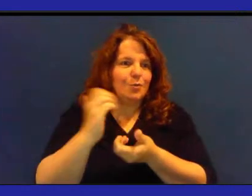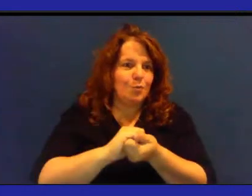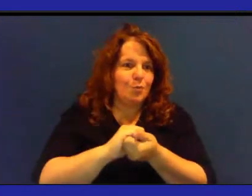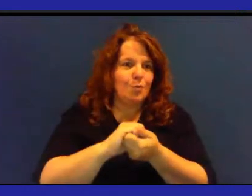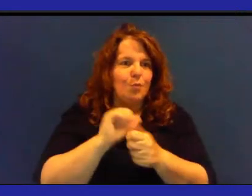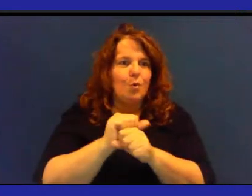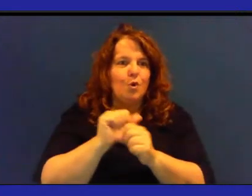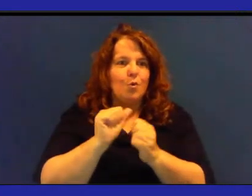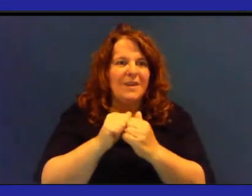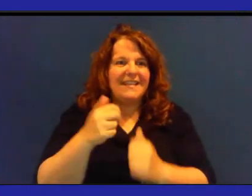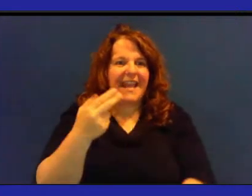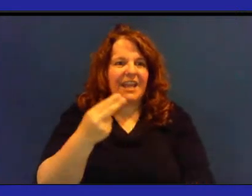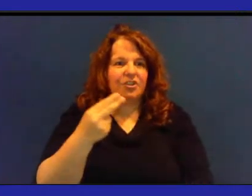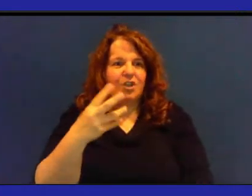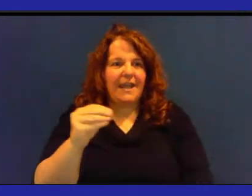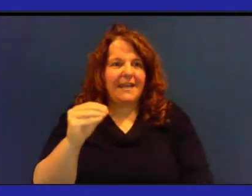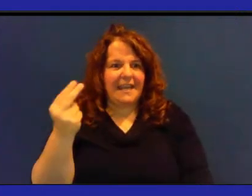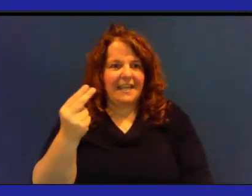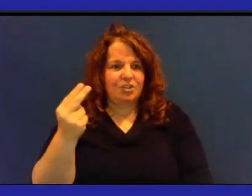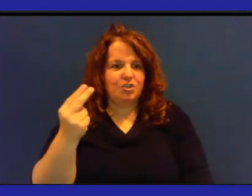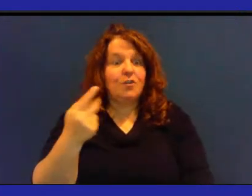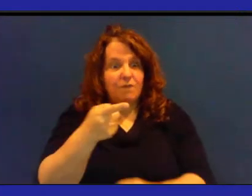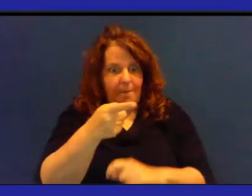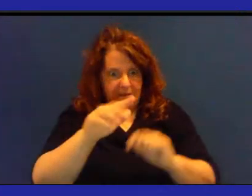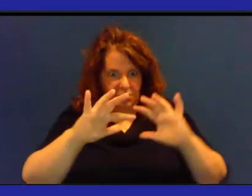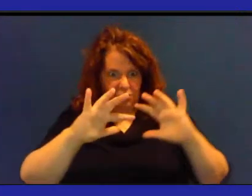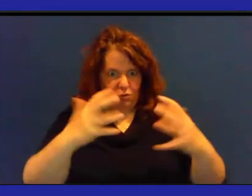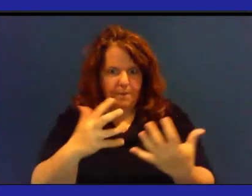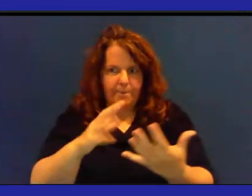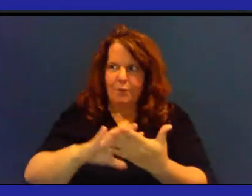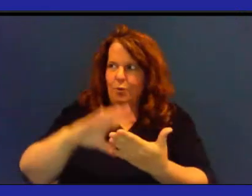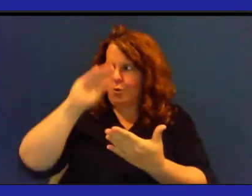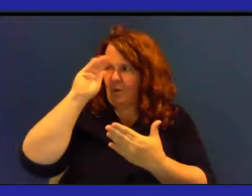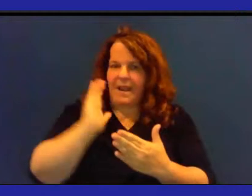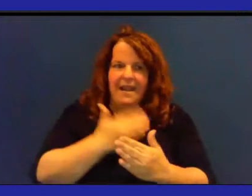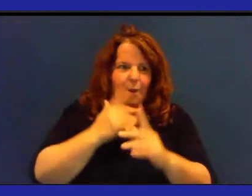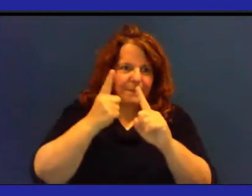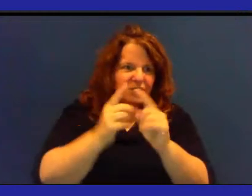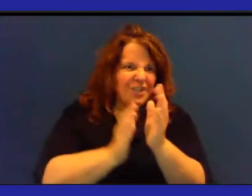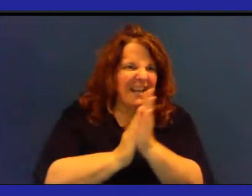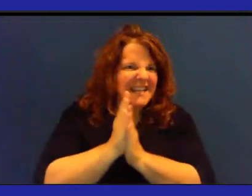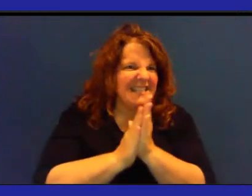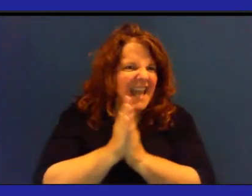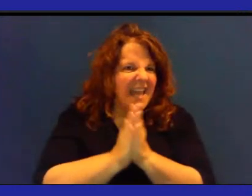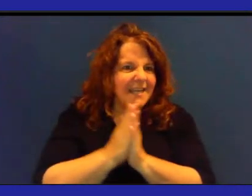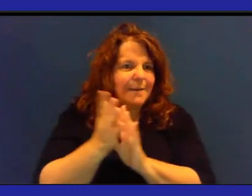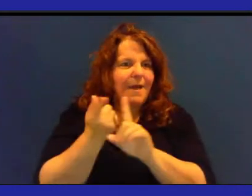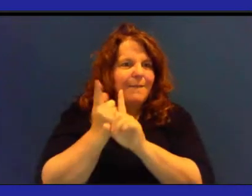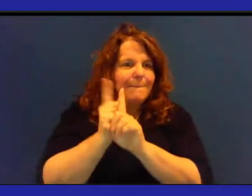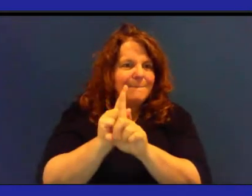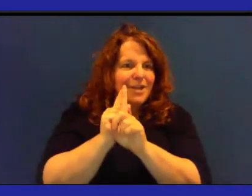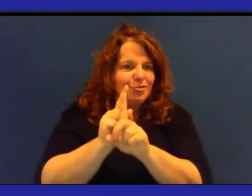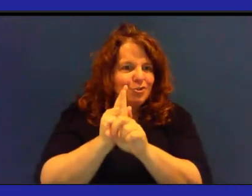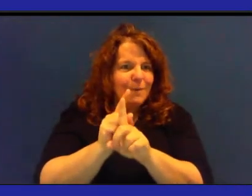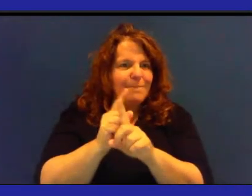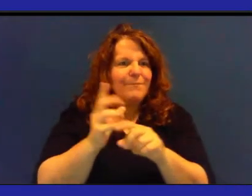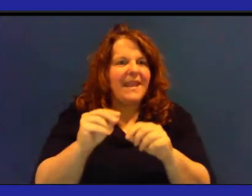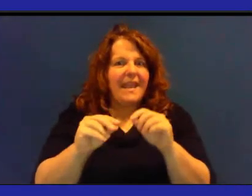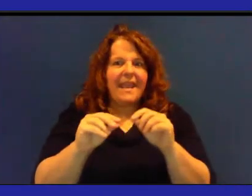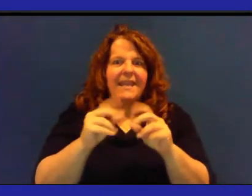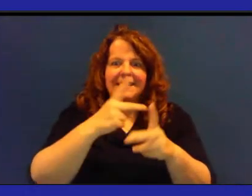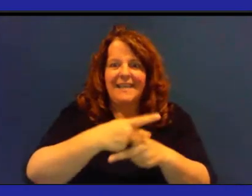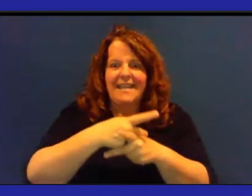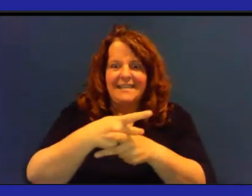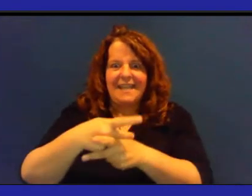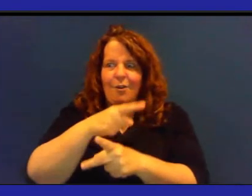these underrepresented minorities, learn about our mission, get excited about the mentorship, and get excited about taking care of these